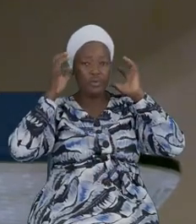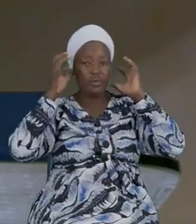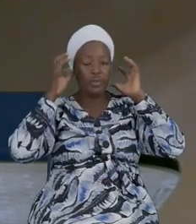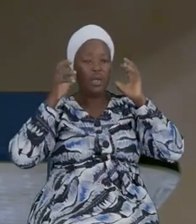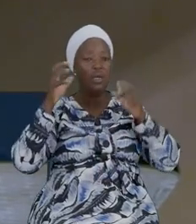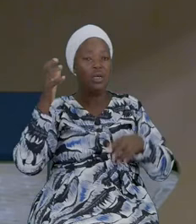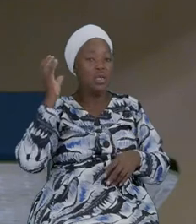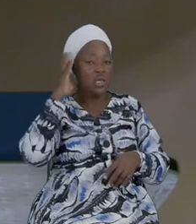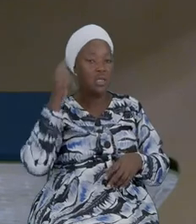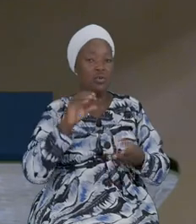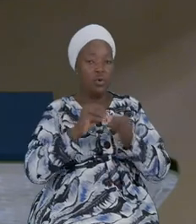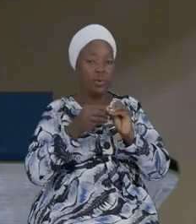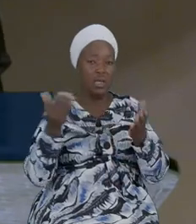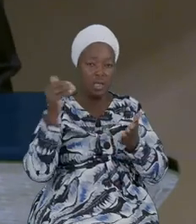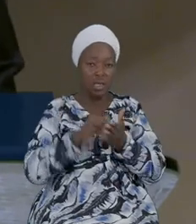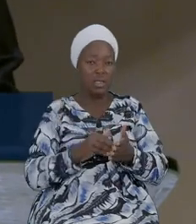hear the number again,